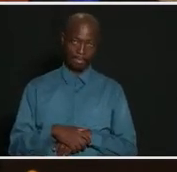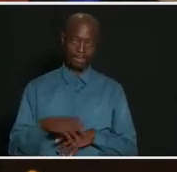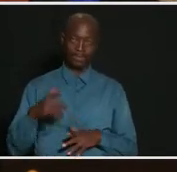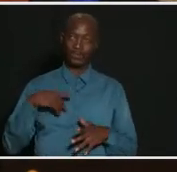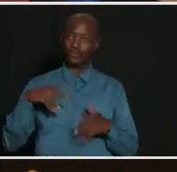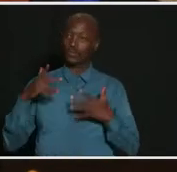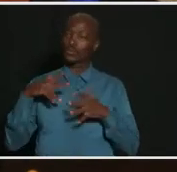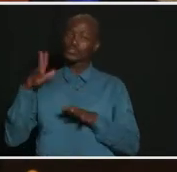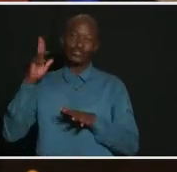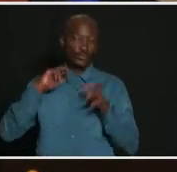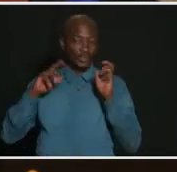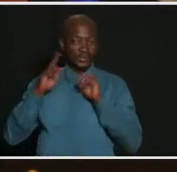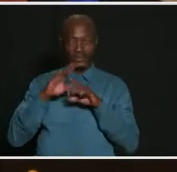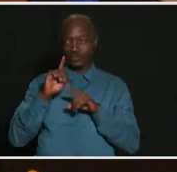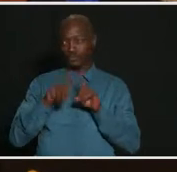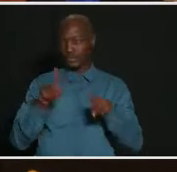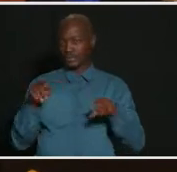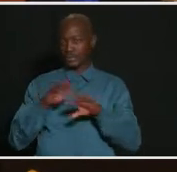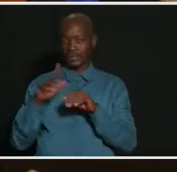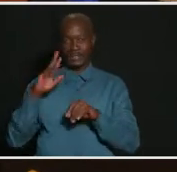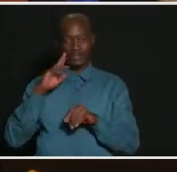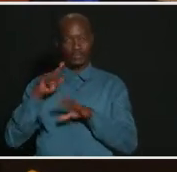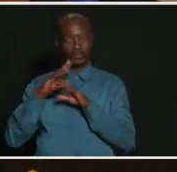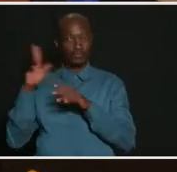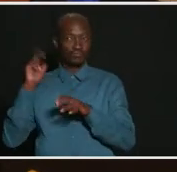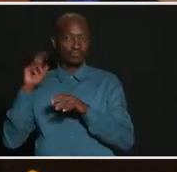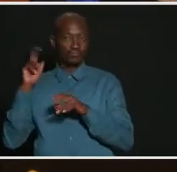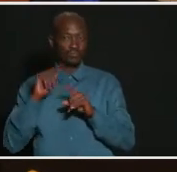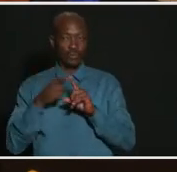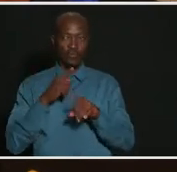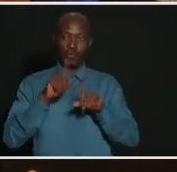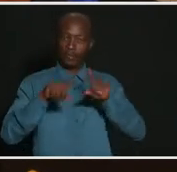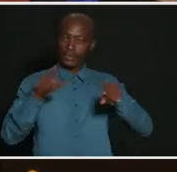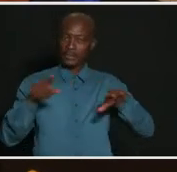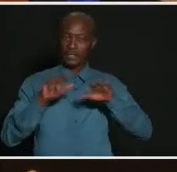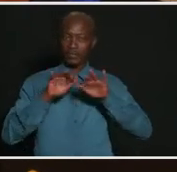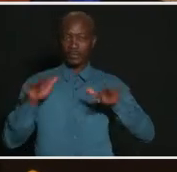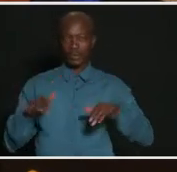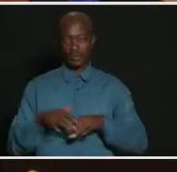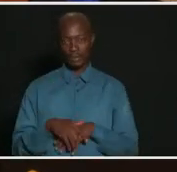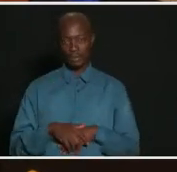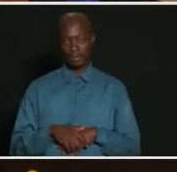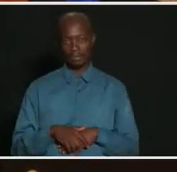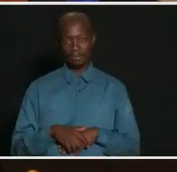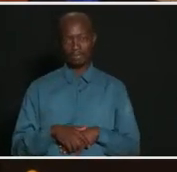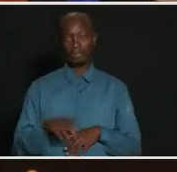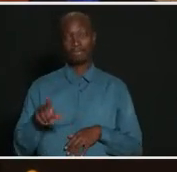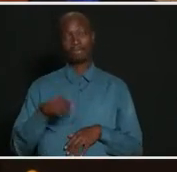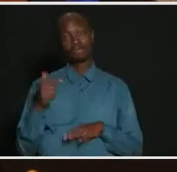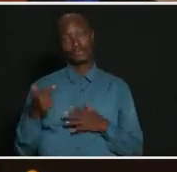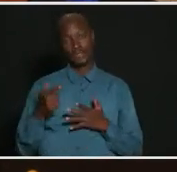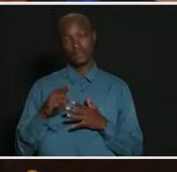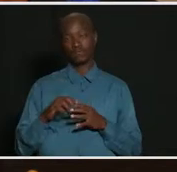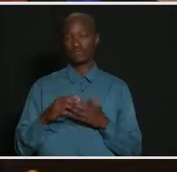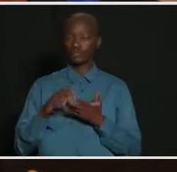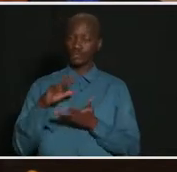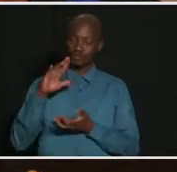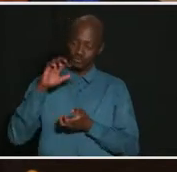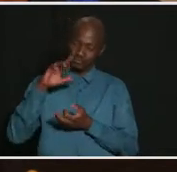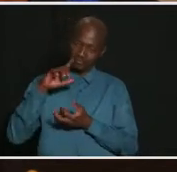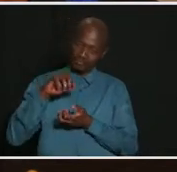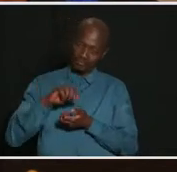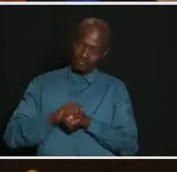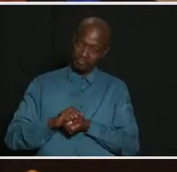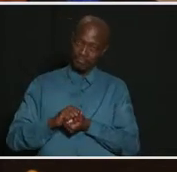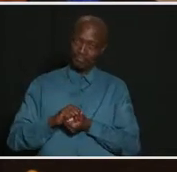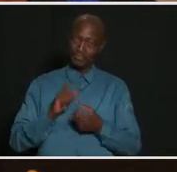of everybody including the views that we have submitted here and then we're going to filter it down